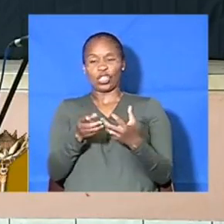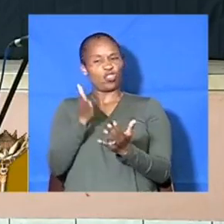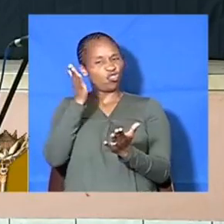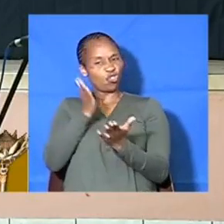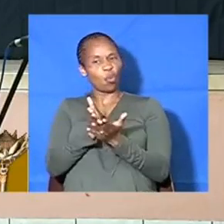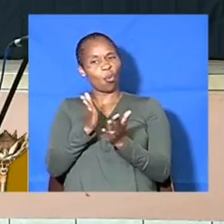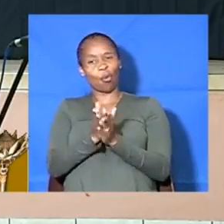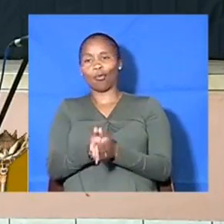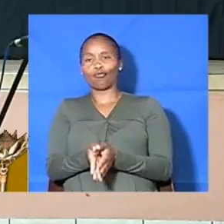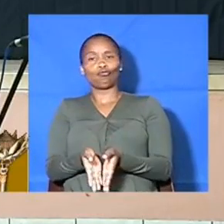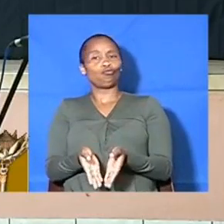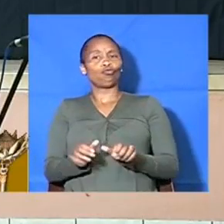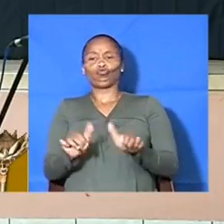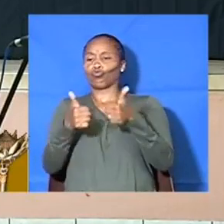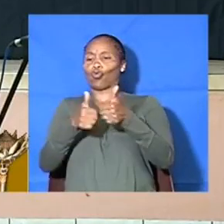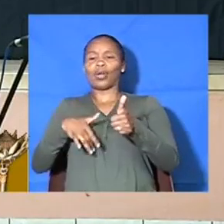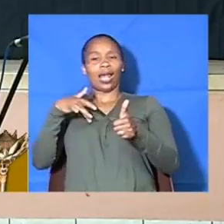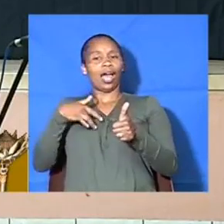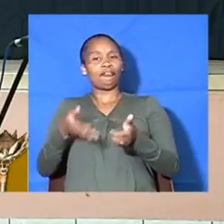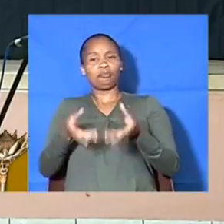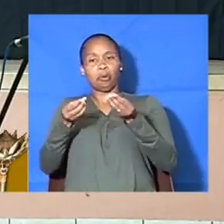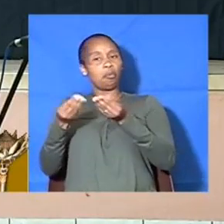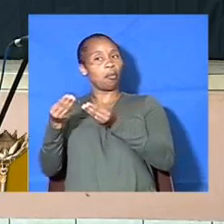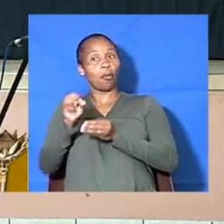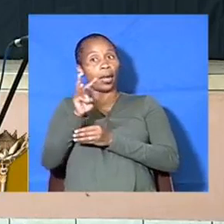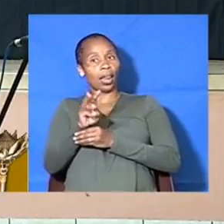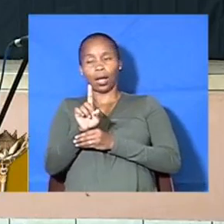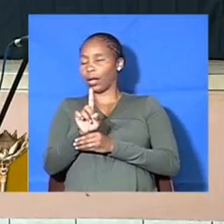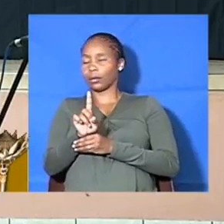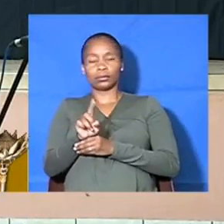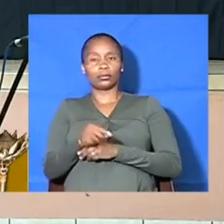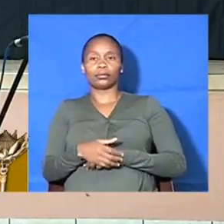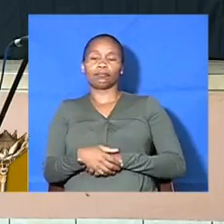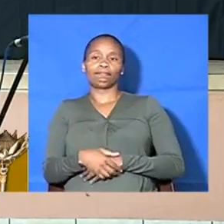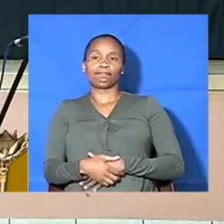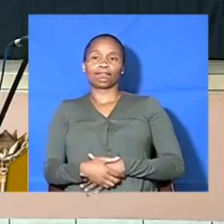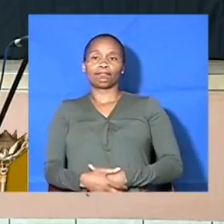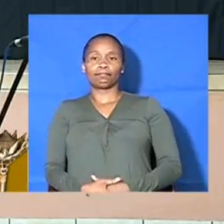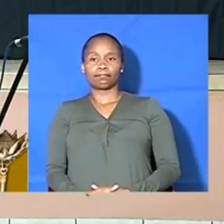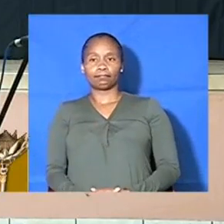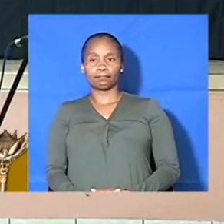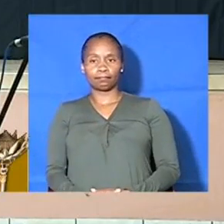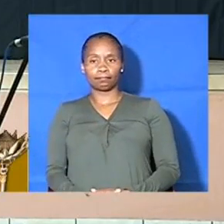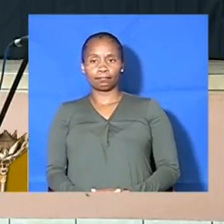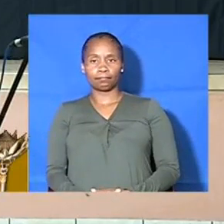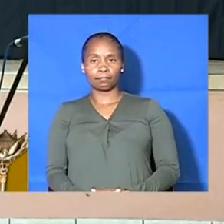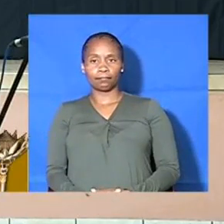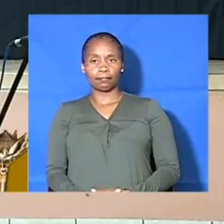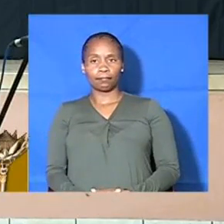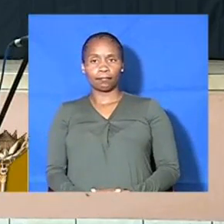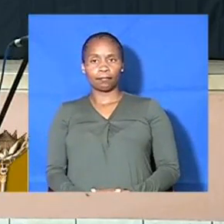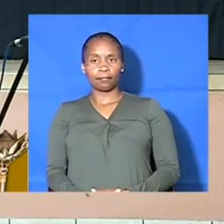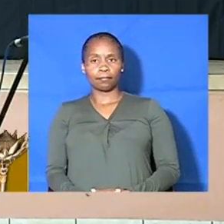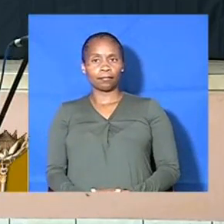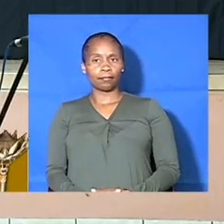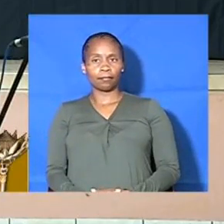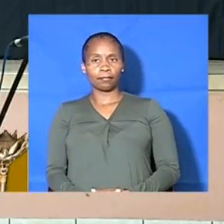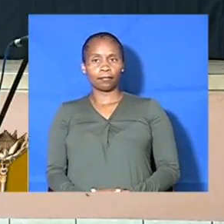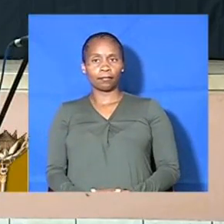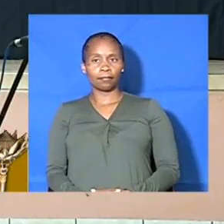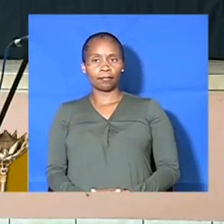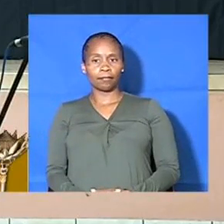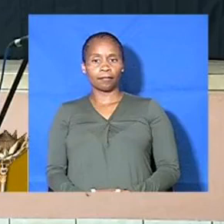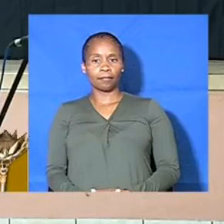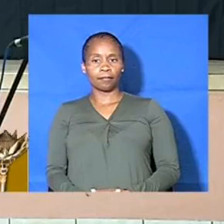ka kanywa o ka ta wa fetolwa molao re swanetše gore re no tla re tle go lena setšhaba lena batho re tle re